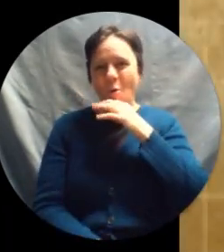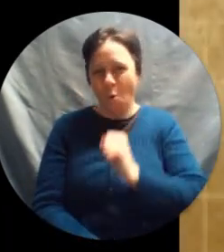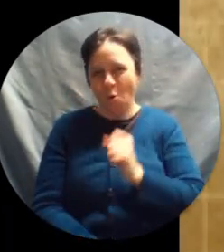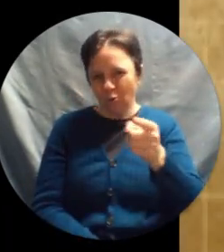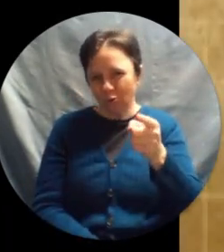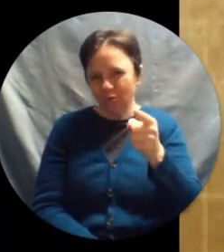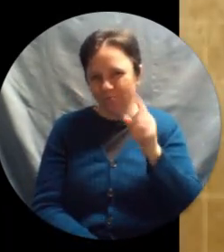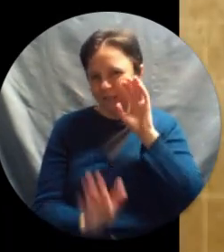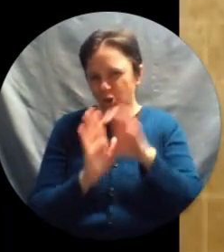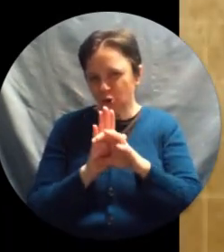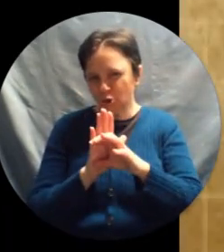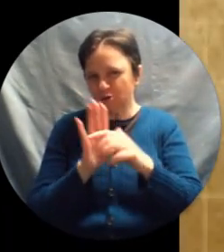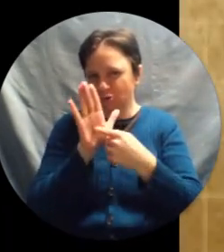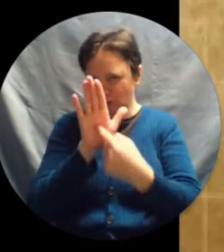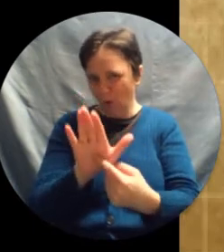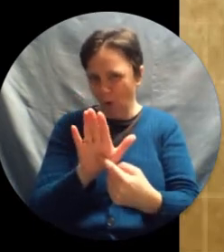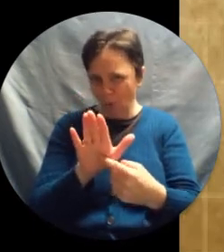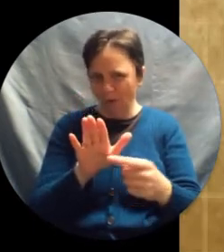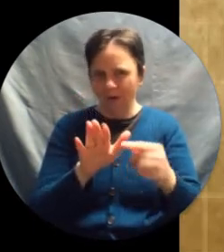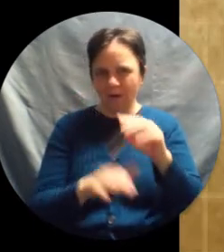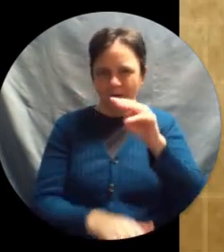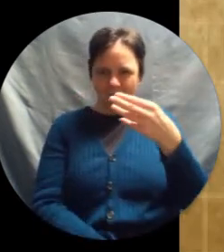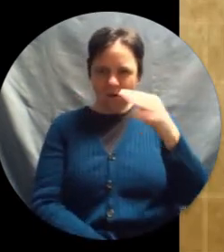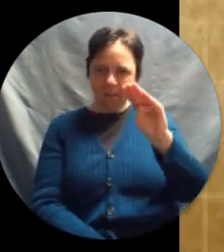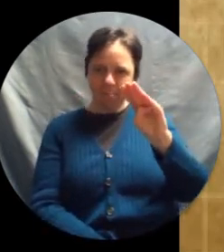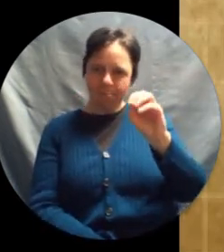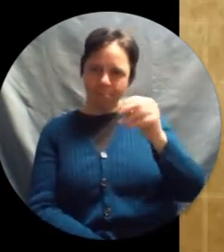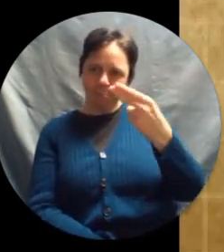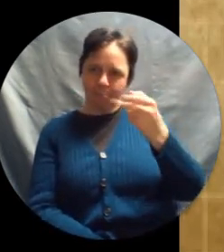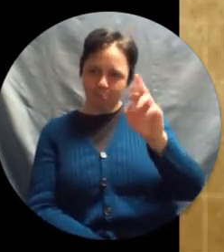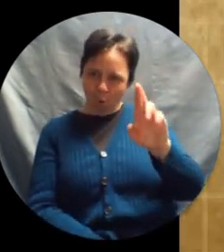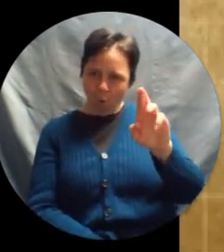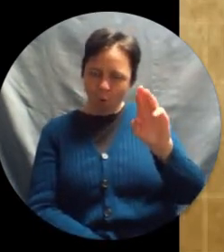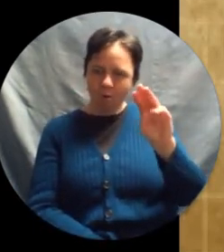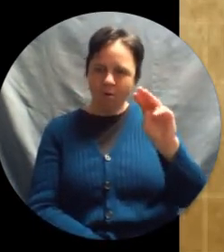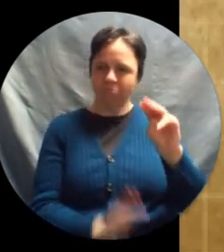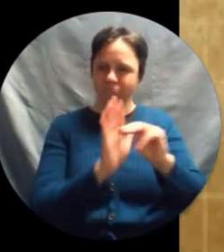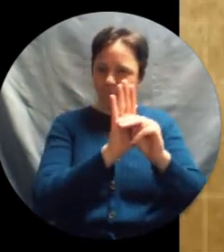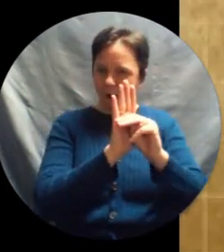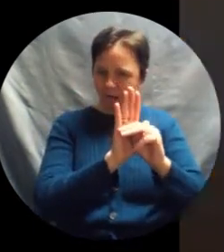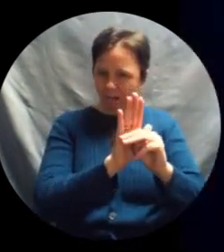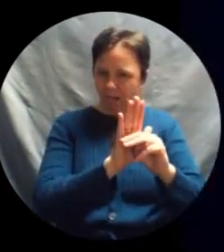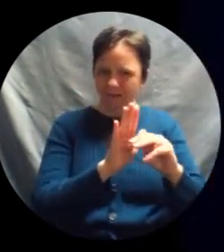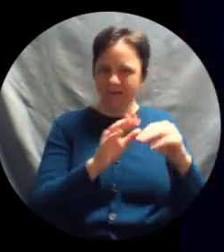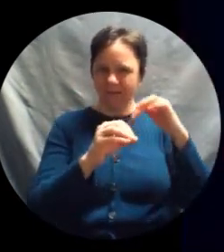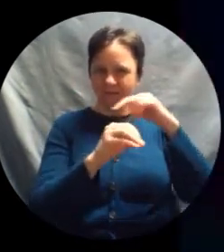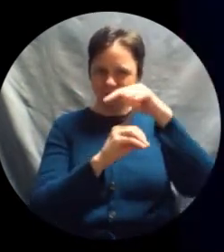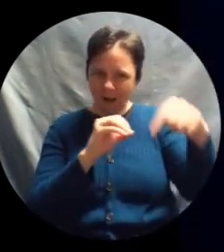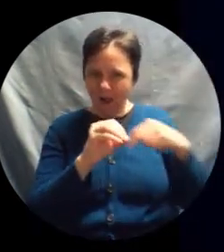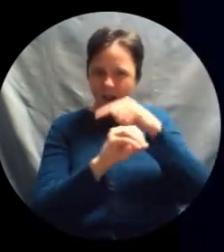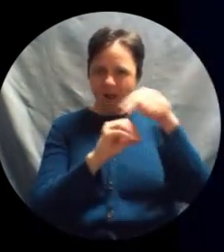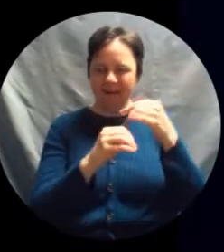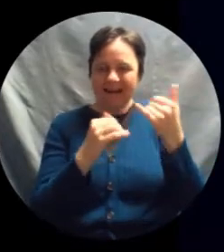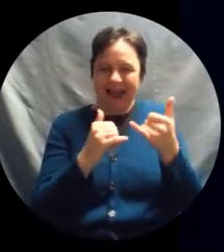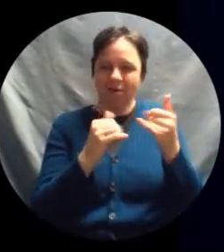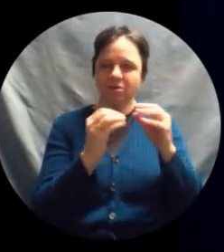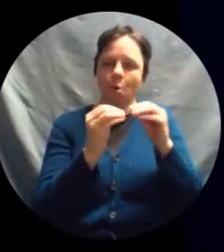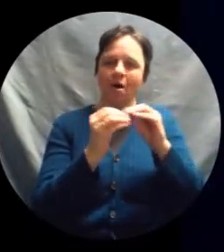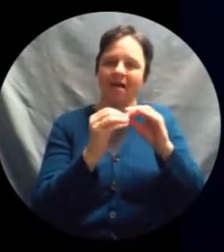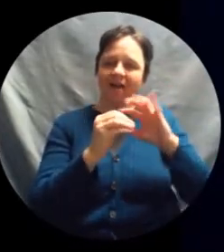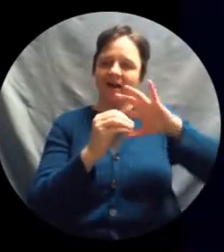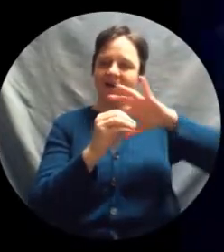think atoms look like. That's the Bohr model, where the electron is just kind of swirling around the nucleus. What we have now is more of an electron cloud